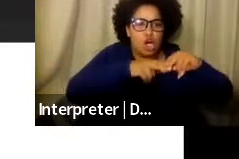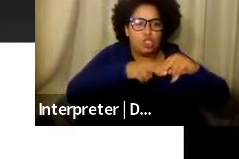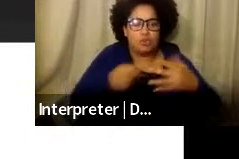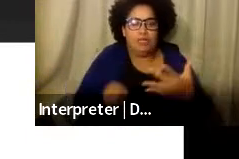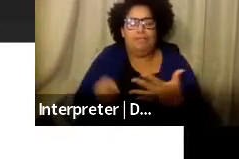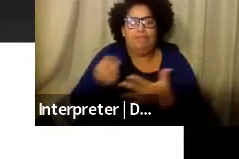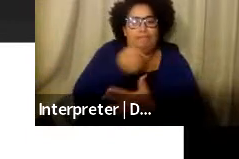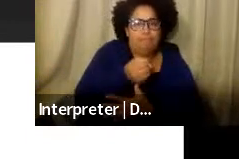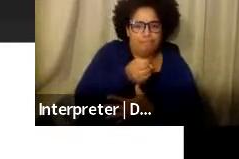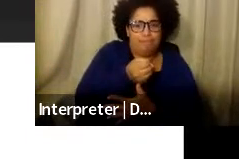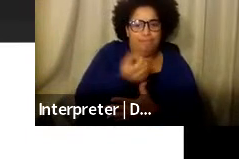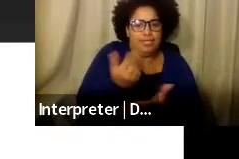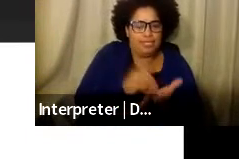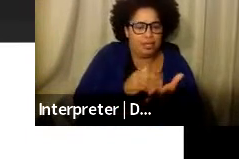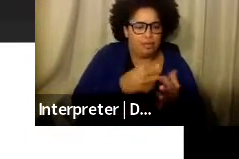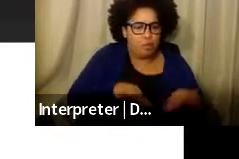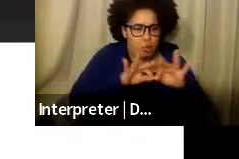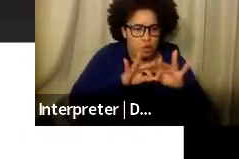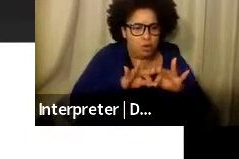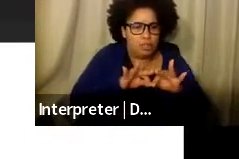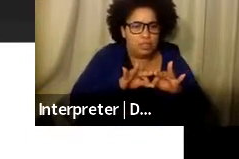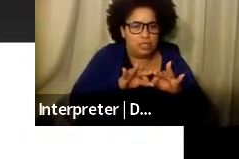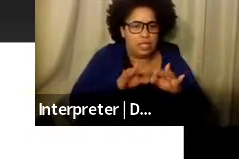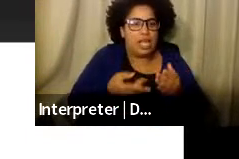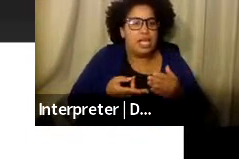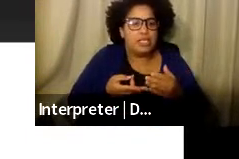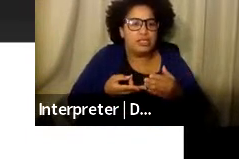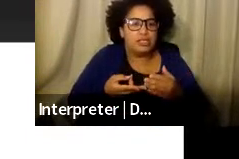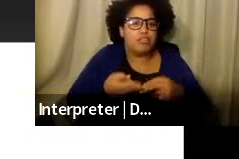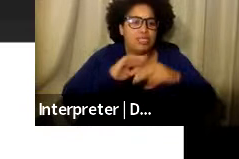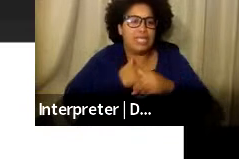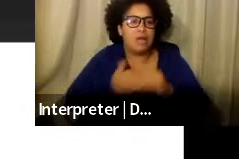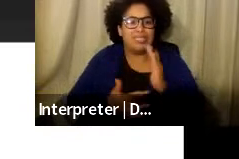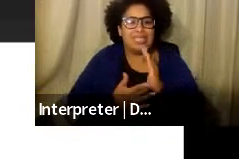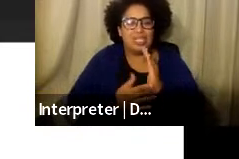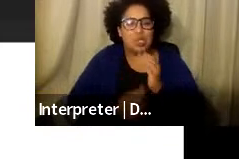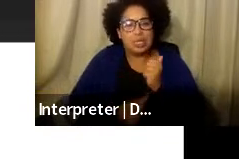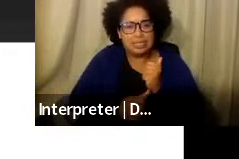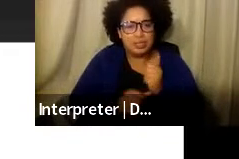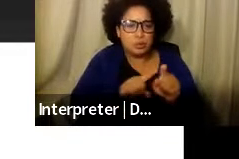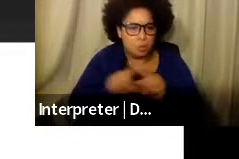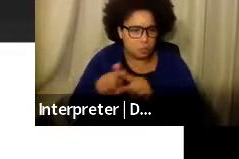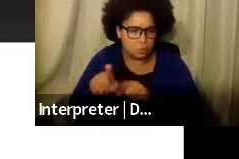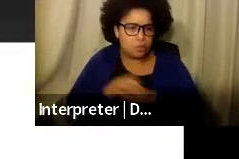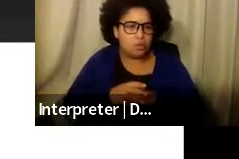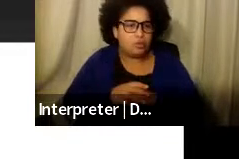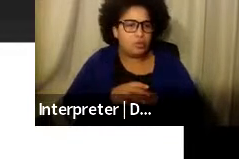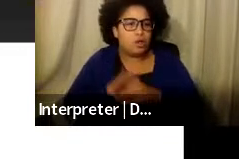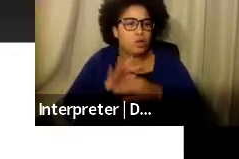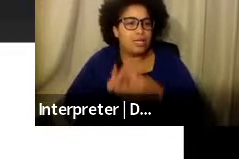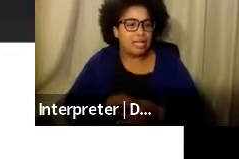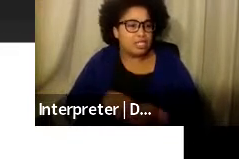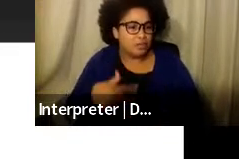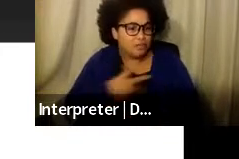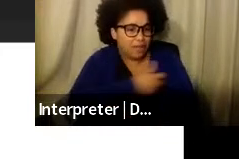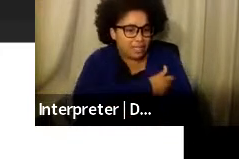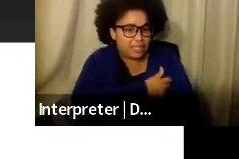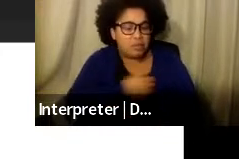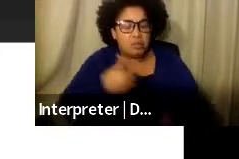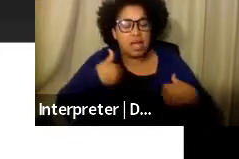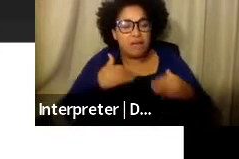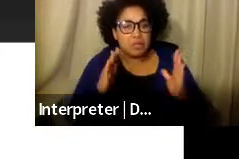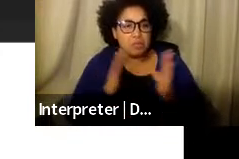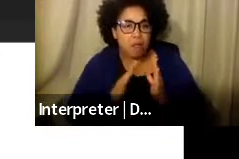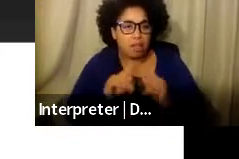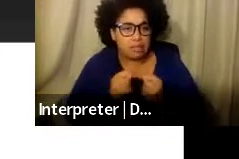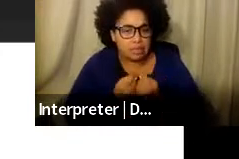of course, and increase our technical assistance as we can. And in terms of vaccinations, I mean, we have a pretty small